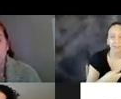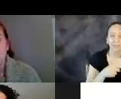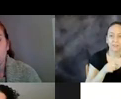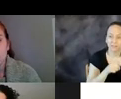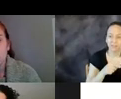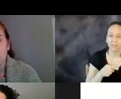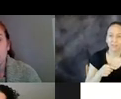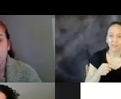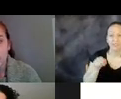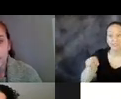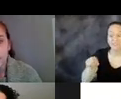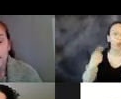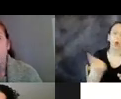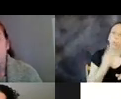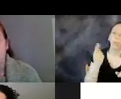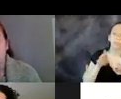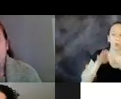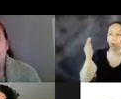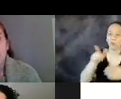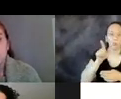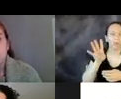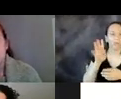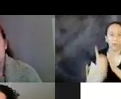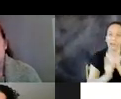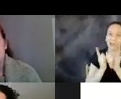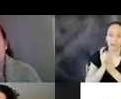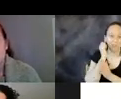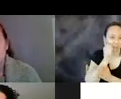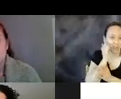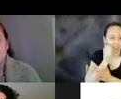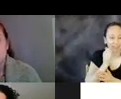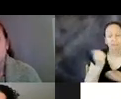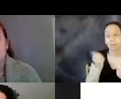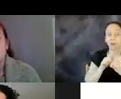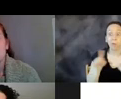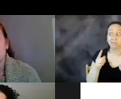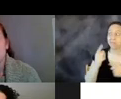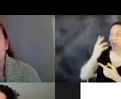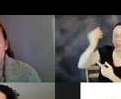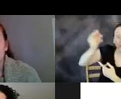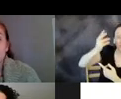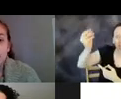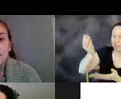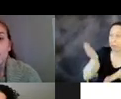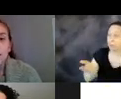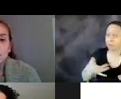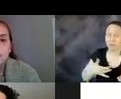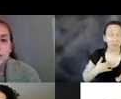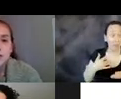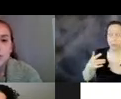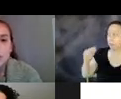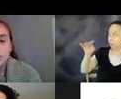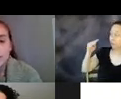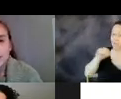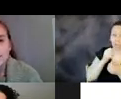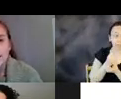interaction and are always open and available. However, the outdoor nature of the machines means they may feel unsafe at night, and the machines